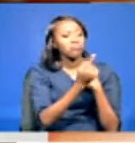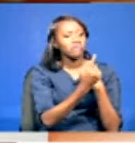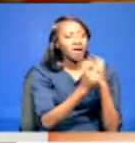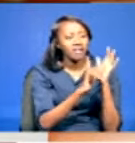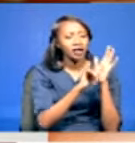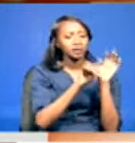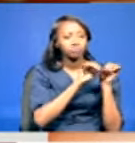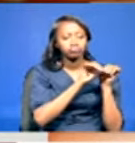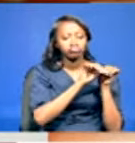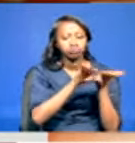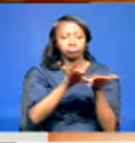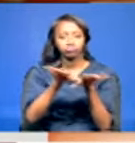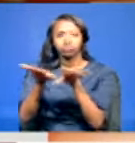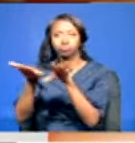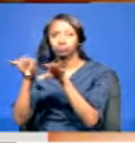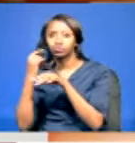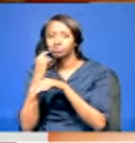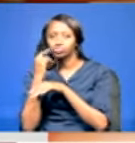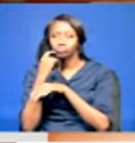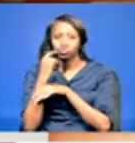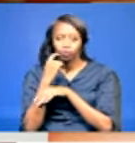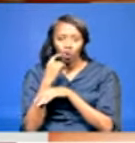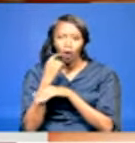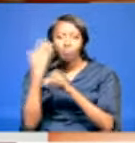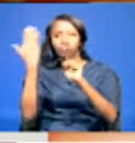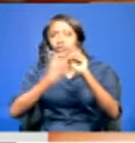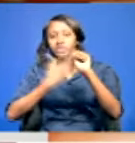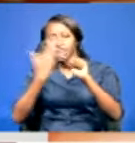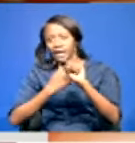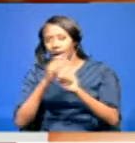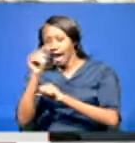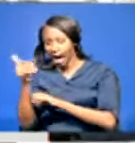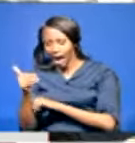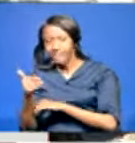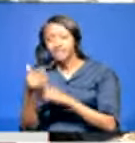shops, butcheries, hardware and a petrol station.